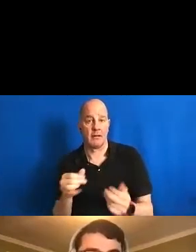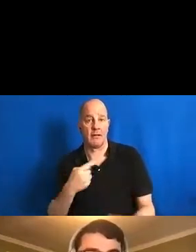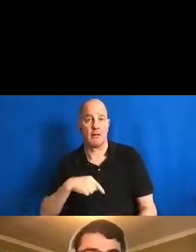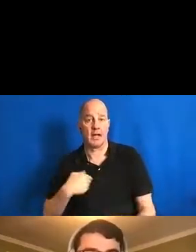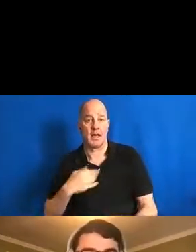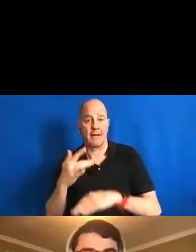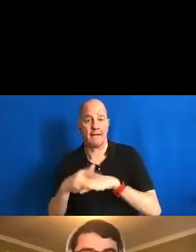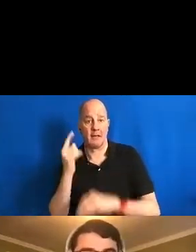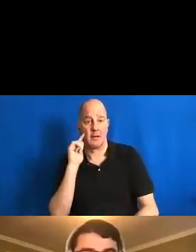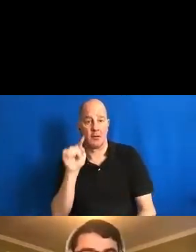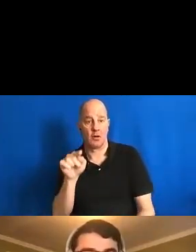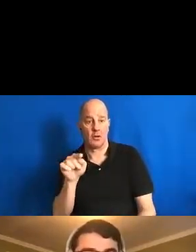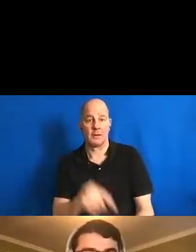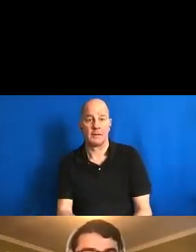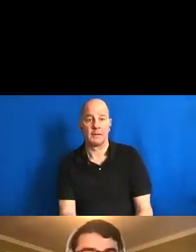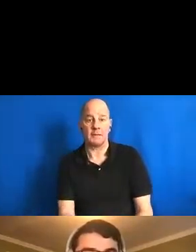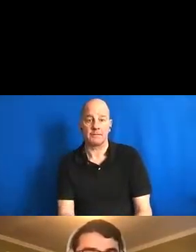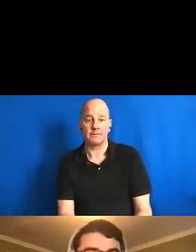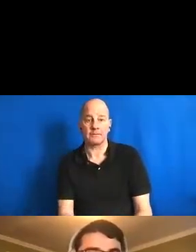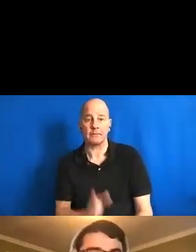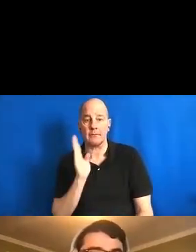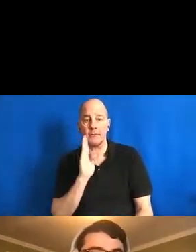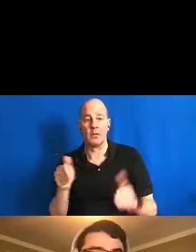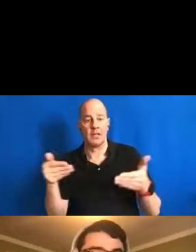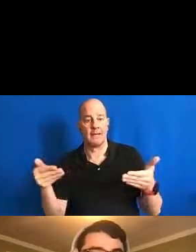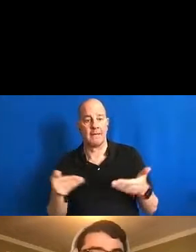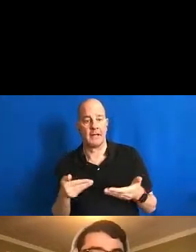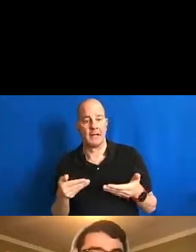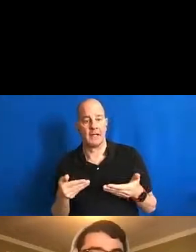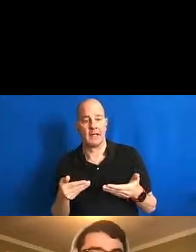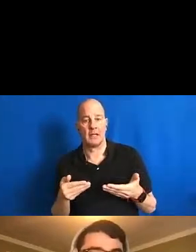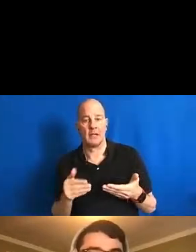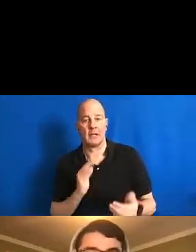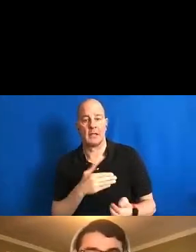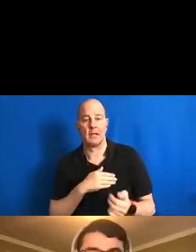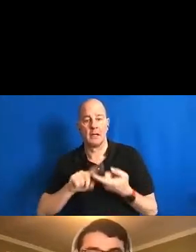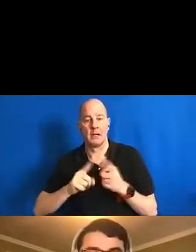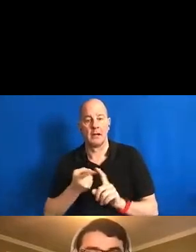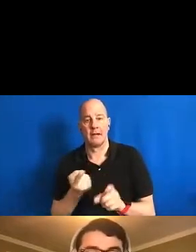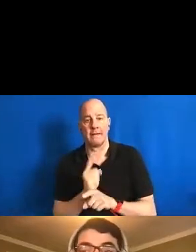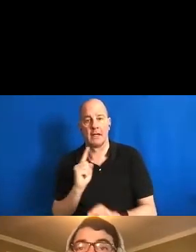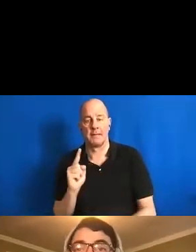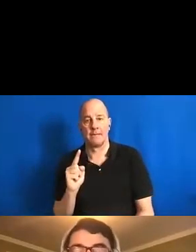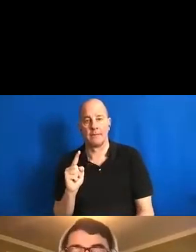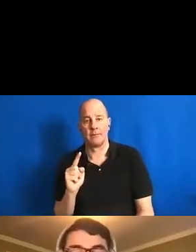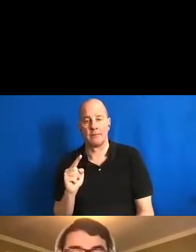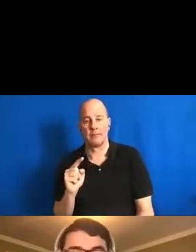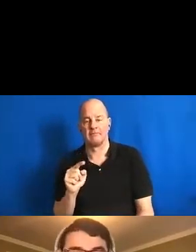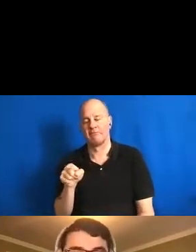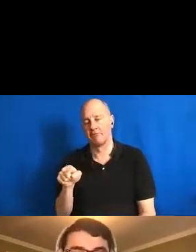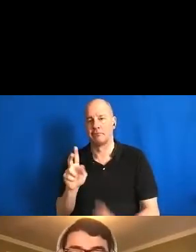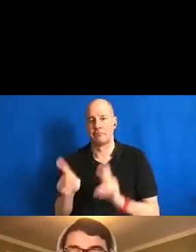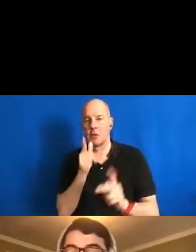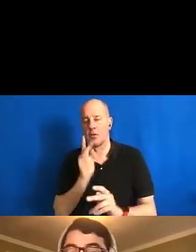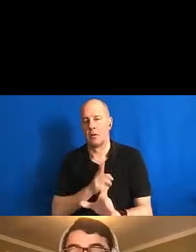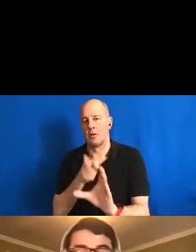available today, I want to invite our friends from who are going to be participating in those